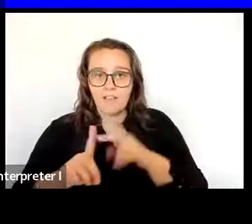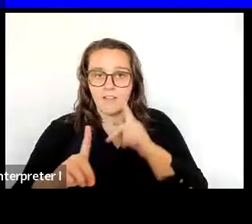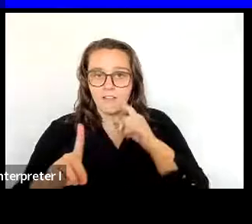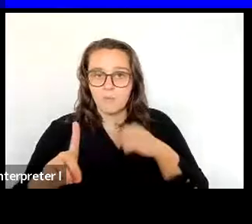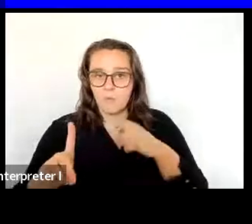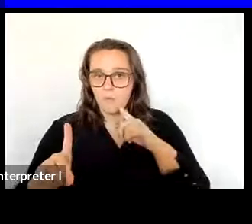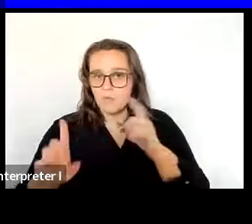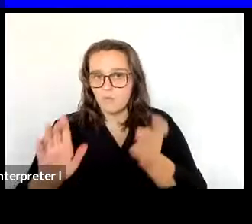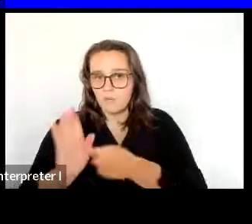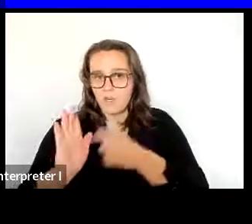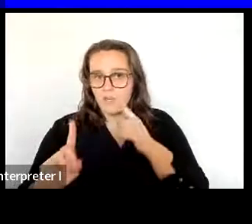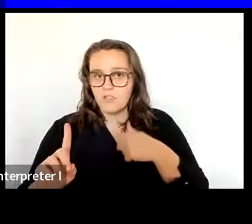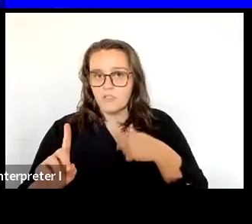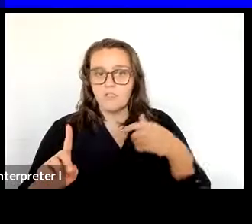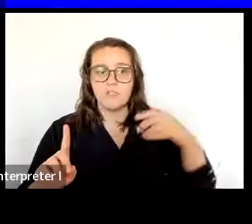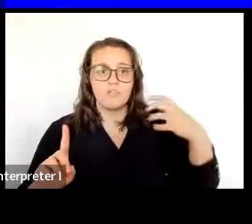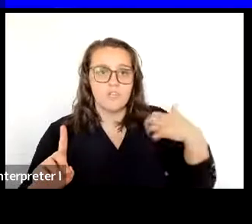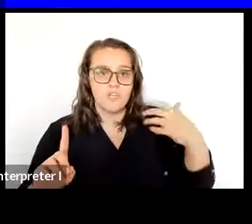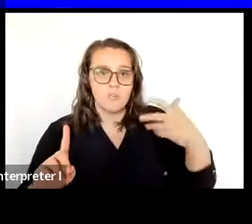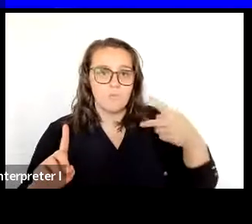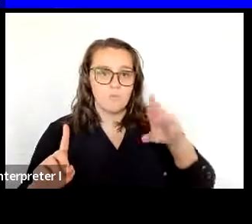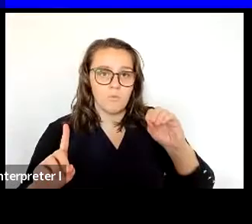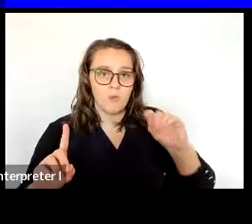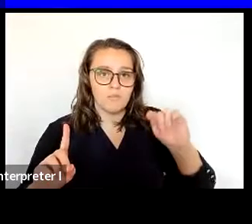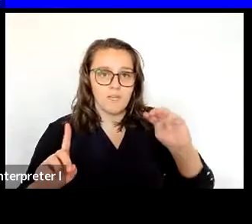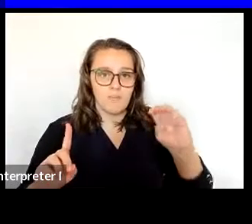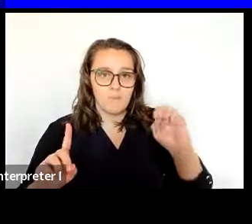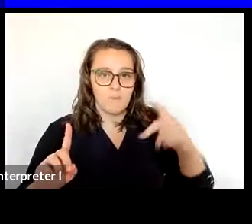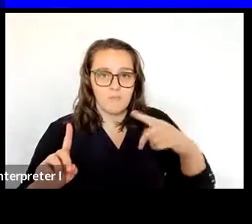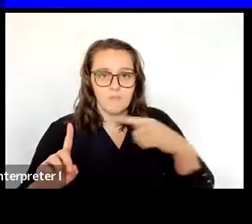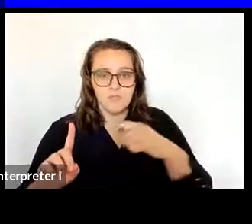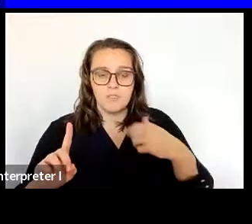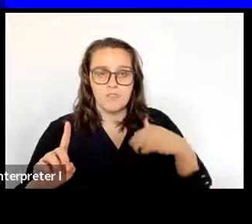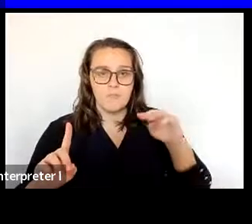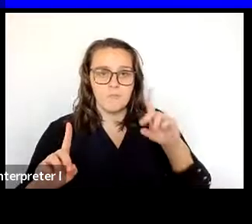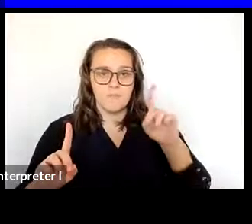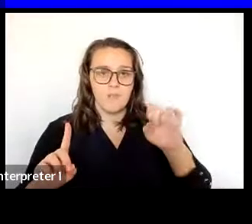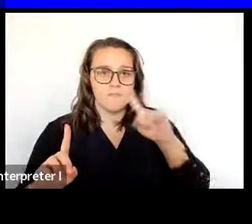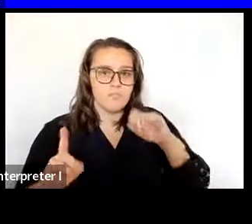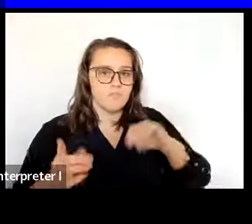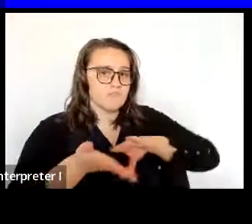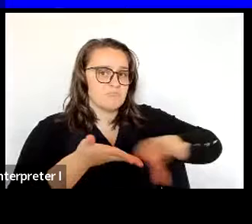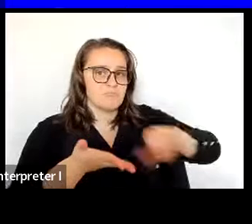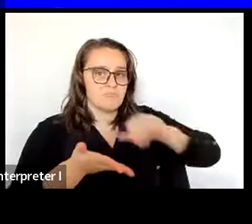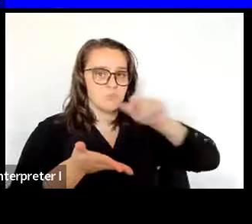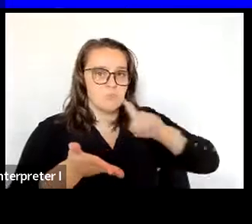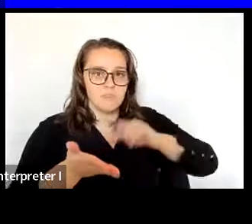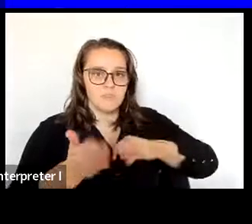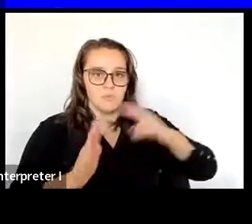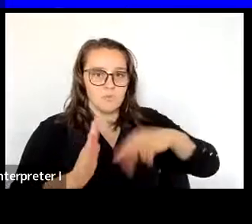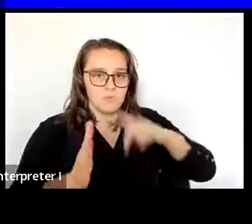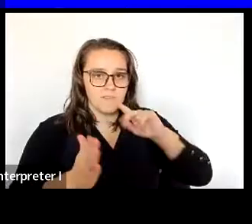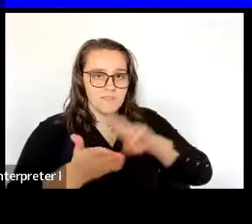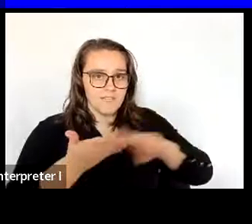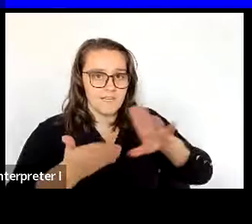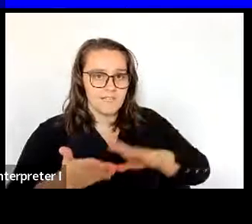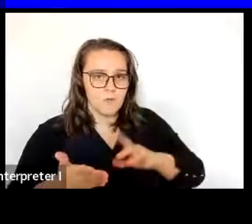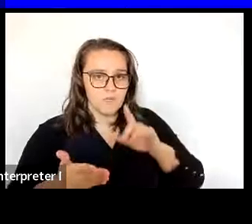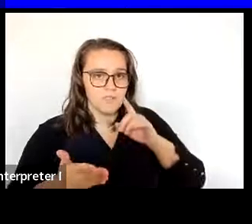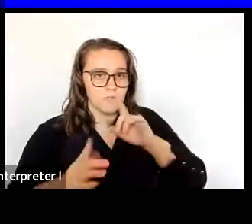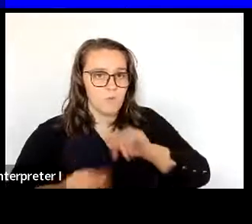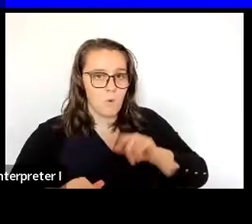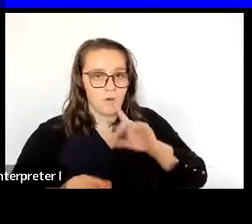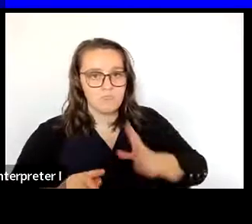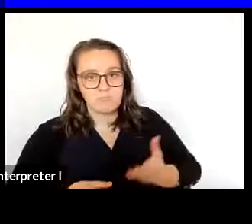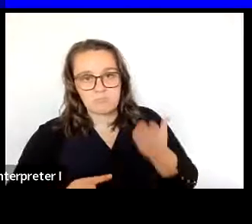Councilmember McDuffie. Thank you, Mr. Chairman. I move to waive the reading of the Secretary's report. There's been a motion